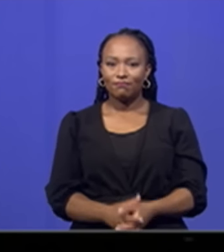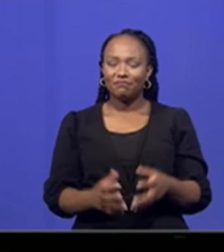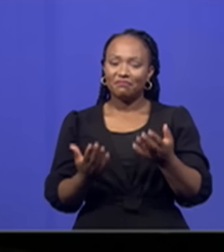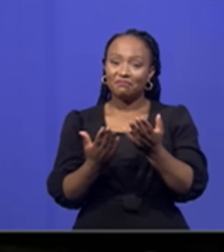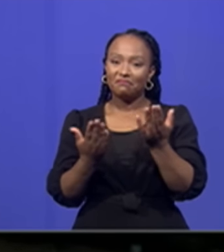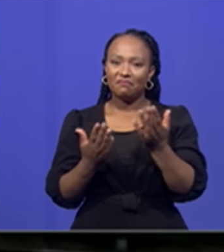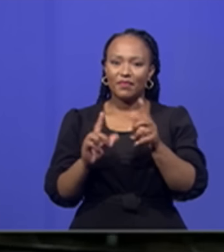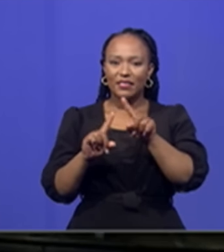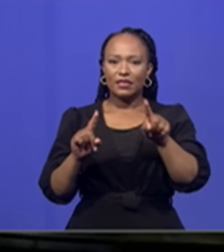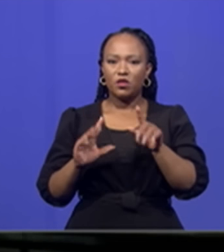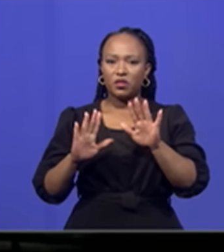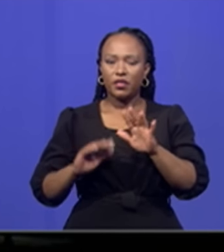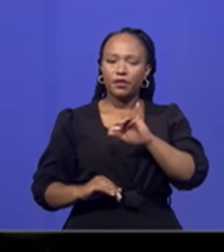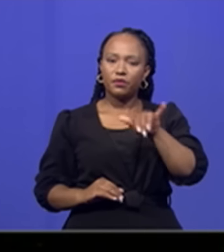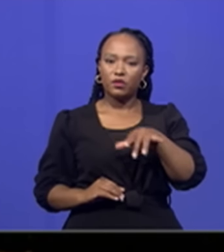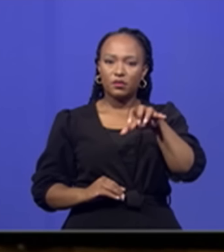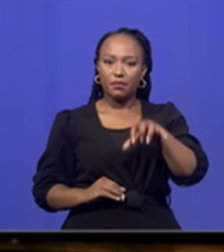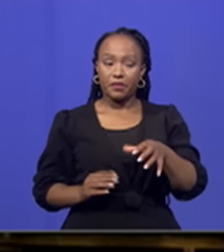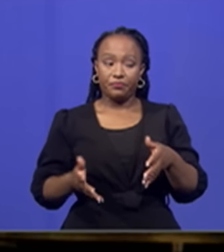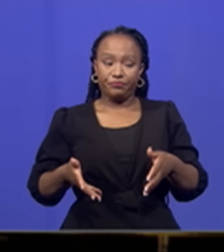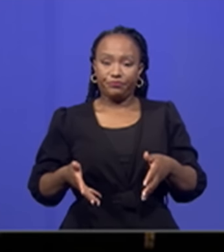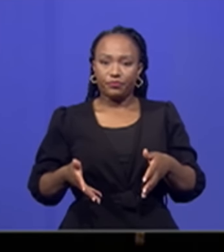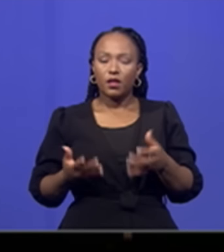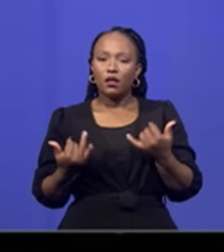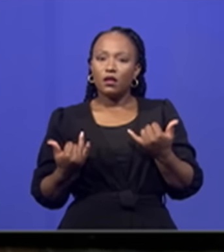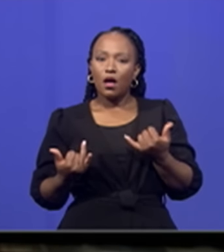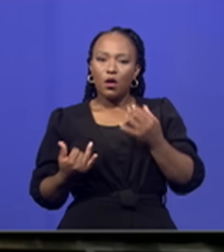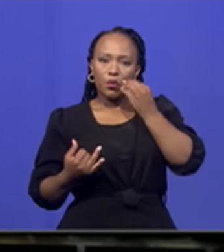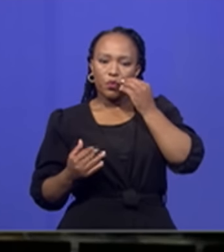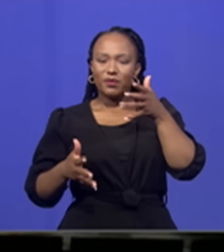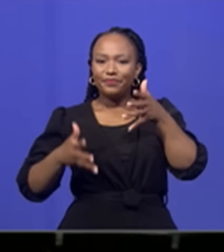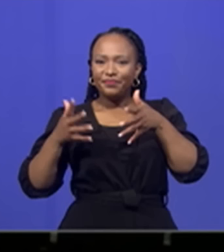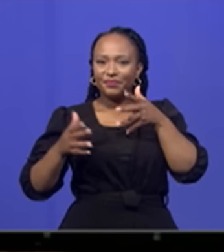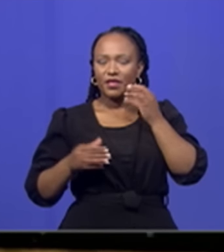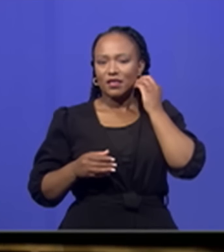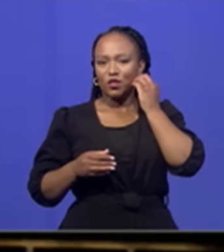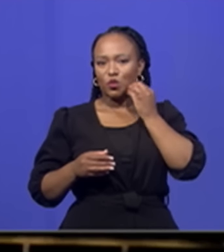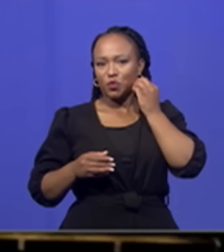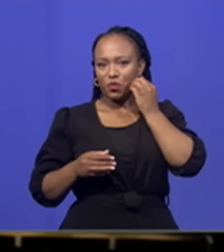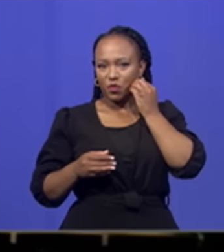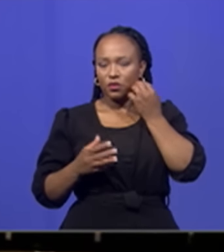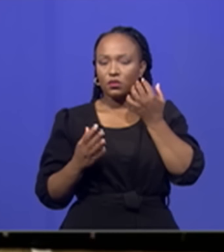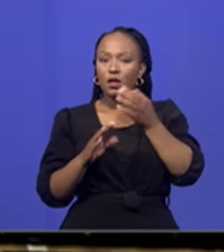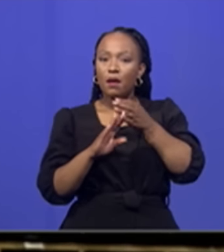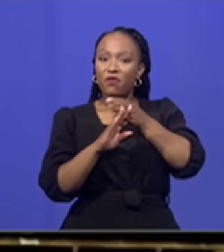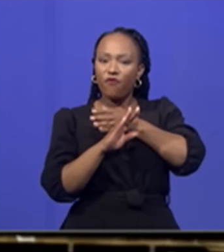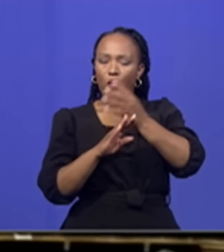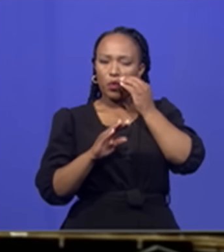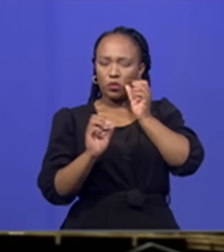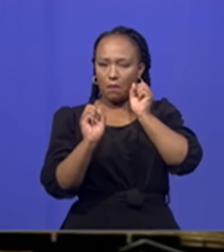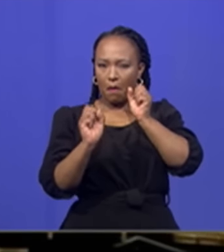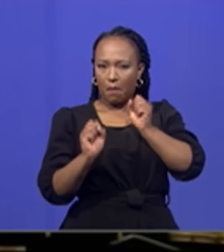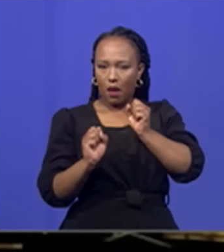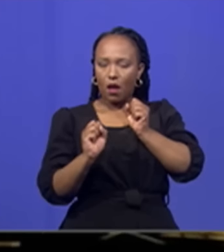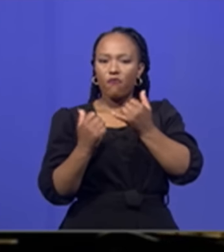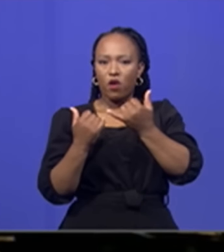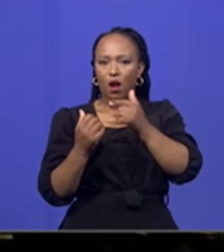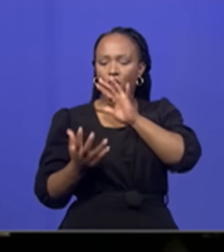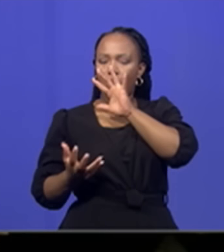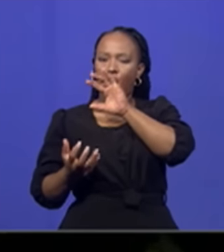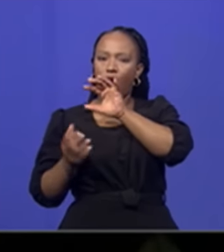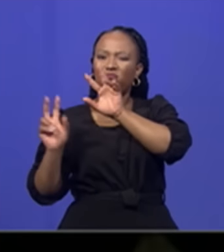Kakotloloho ho tswa Studio 10 Auckland Park, Johannesburg. Re utlwisitse kgaso ya ditaba ka puo ya Sesotho. Fela pele re kana ho tsona re tla lekola tse itlhomeng pele.